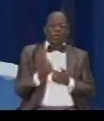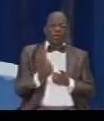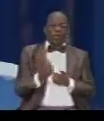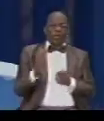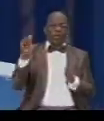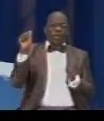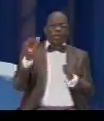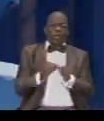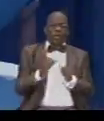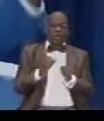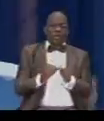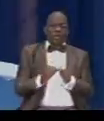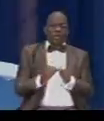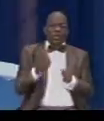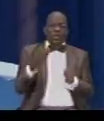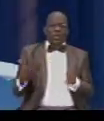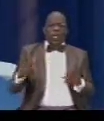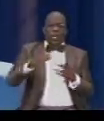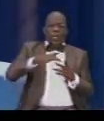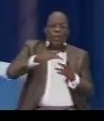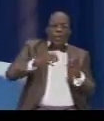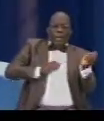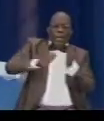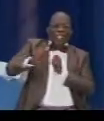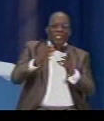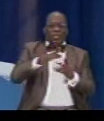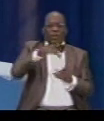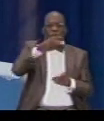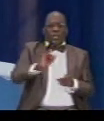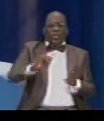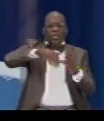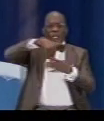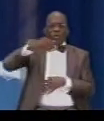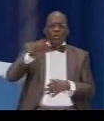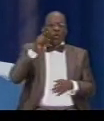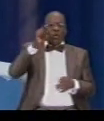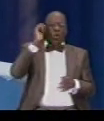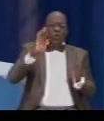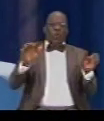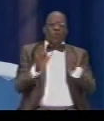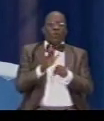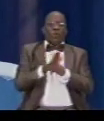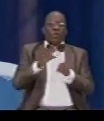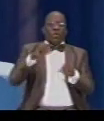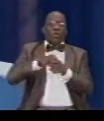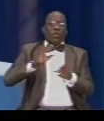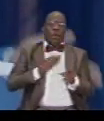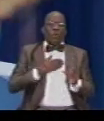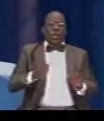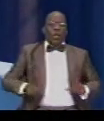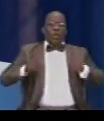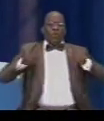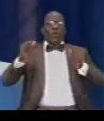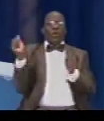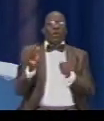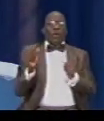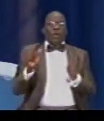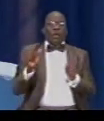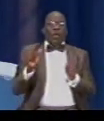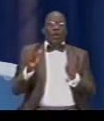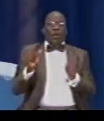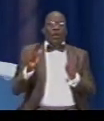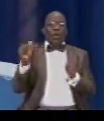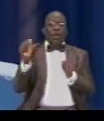Things past finding out, you will accomplish in our lives. Everywhere we are gathered